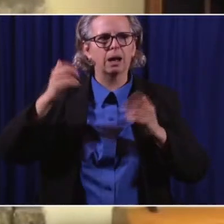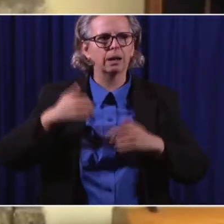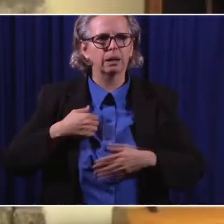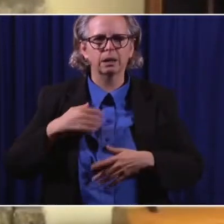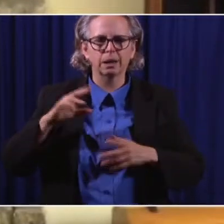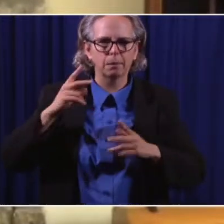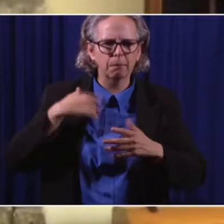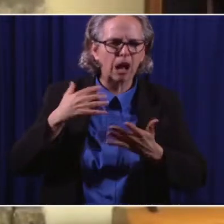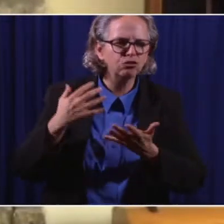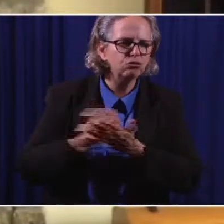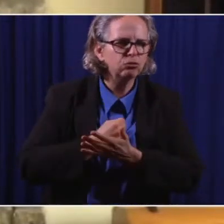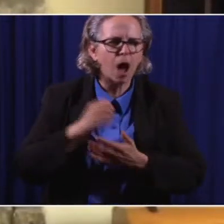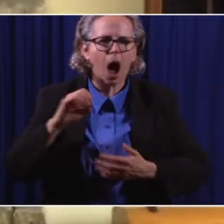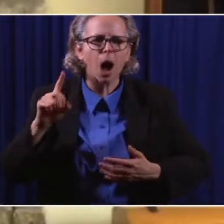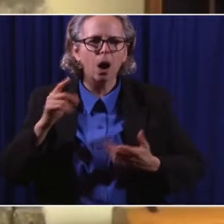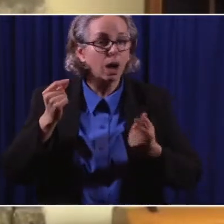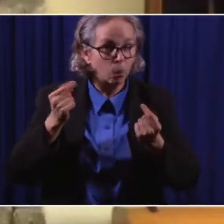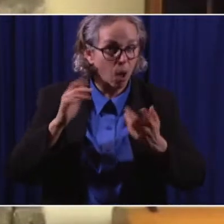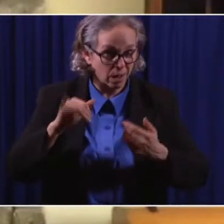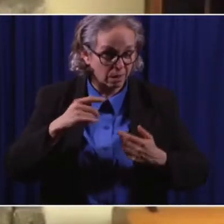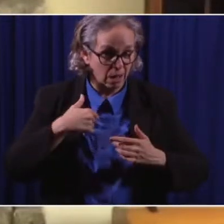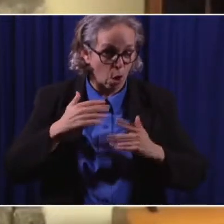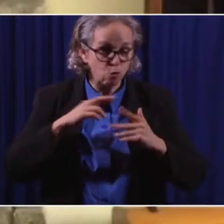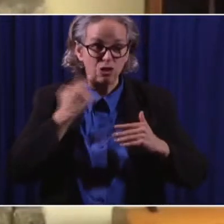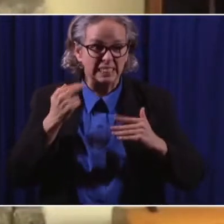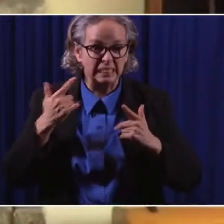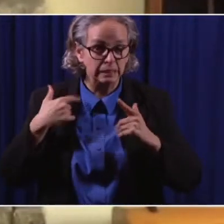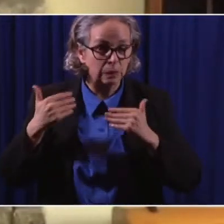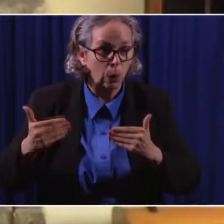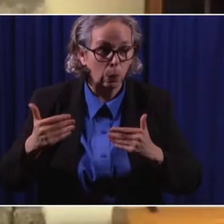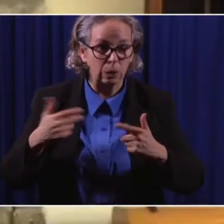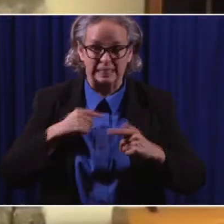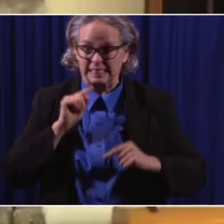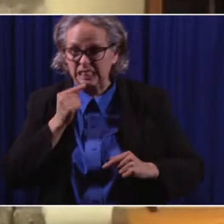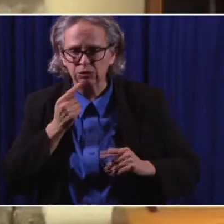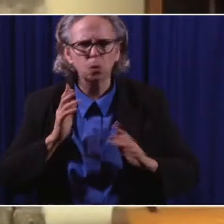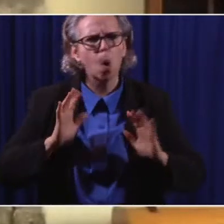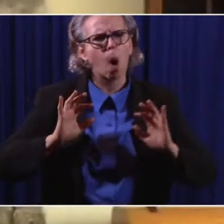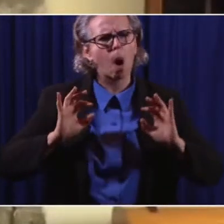that's kind of the way I would look at that. So that's important.